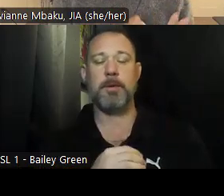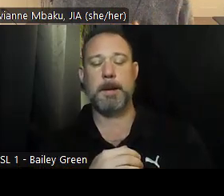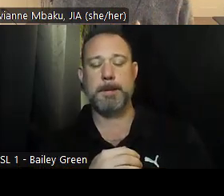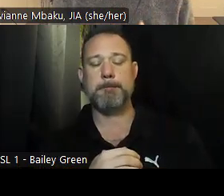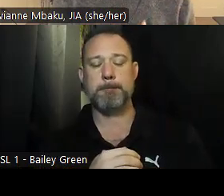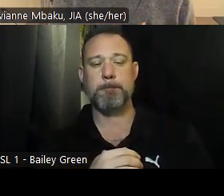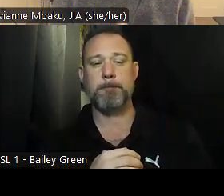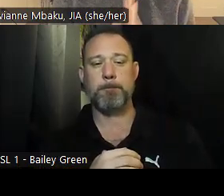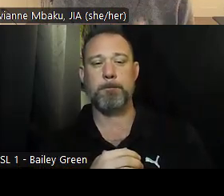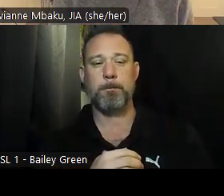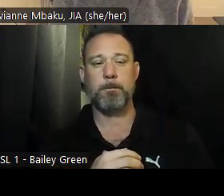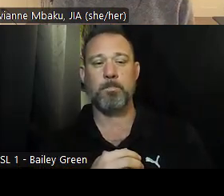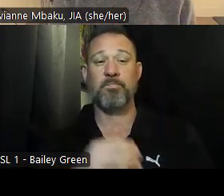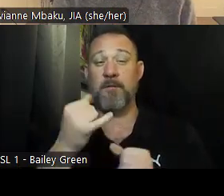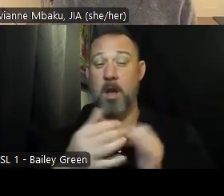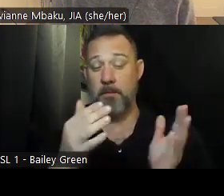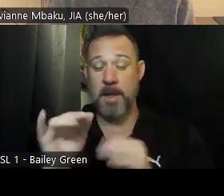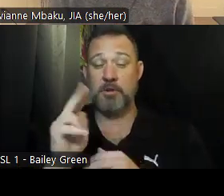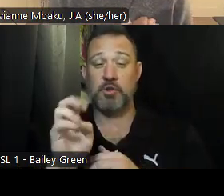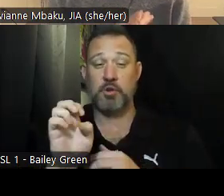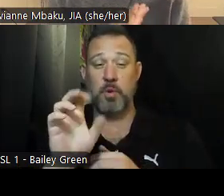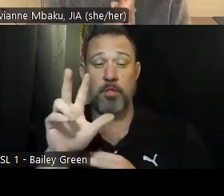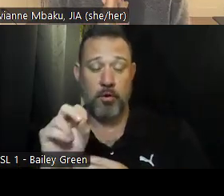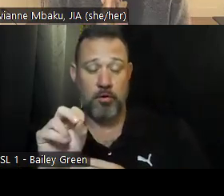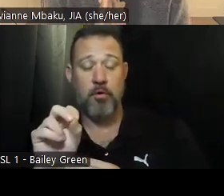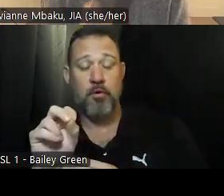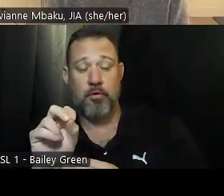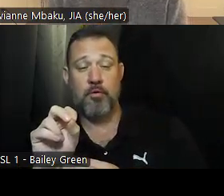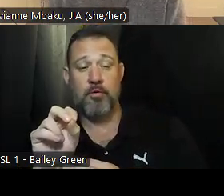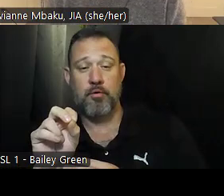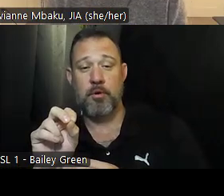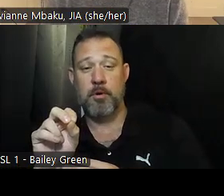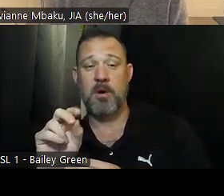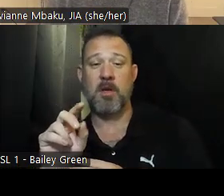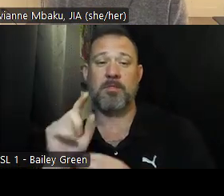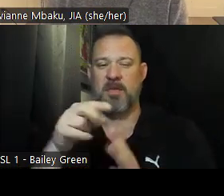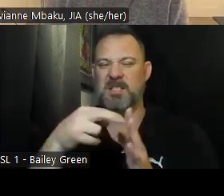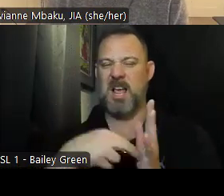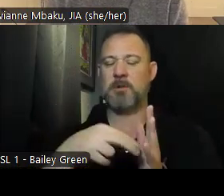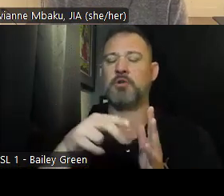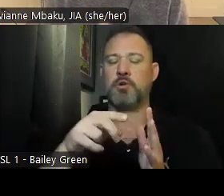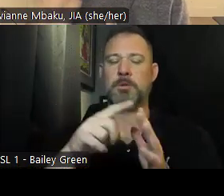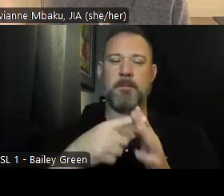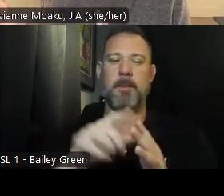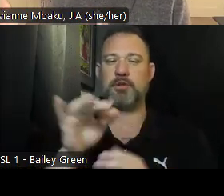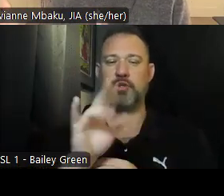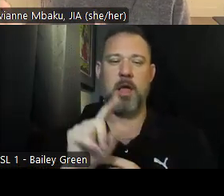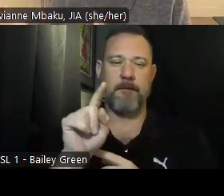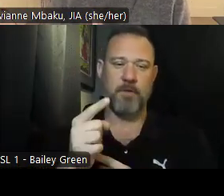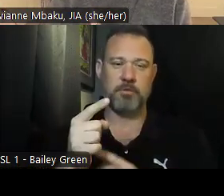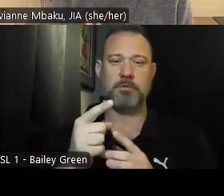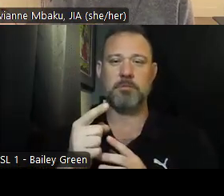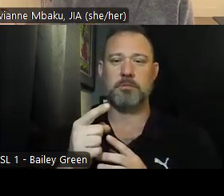final plan is June 30th, and then the actual statute is implemented July 1st and